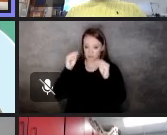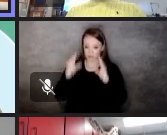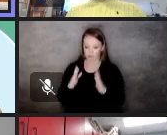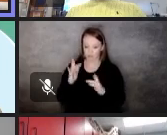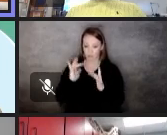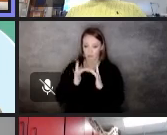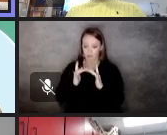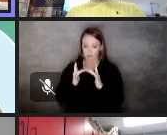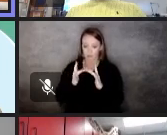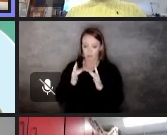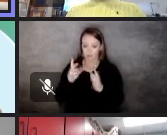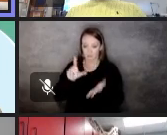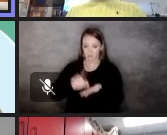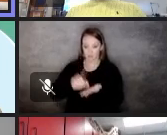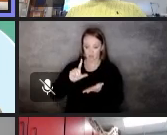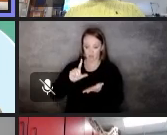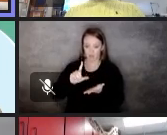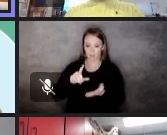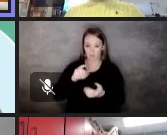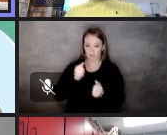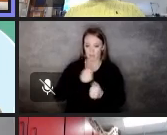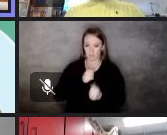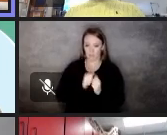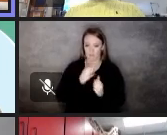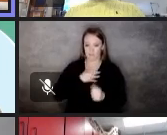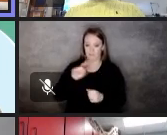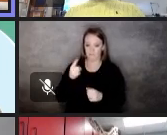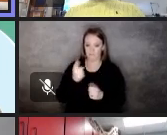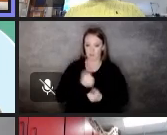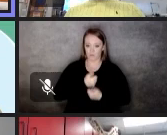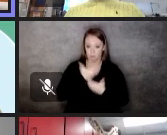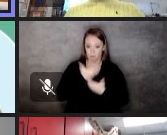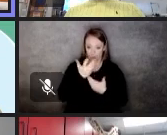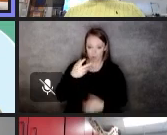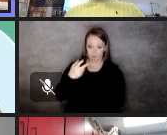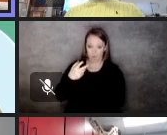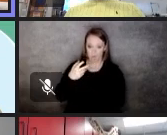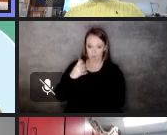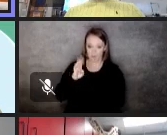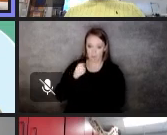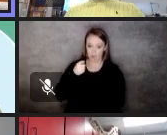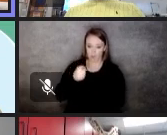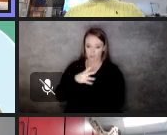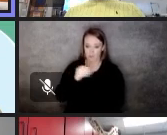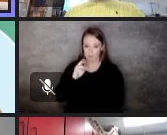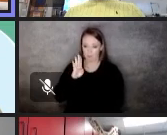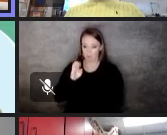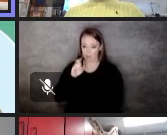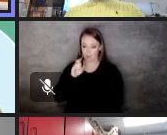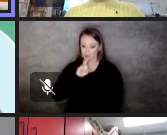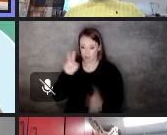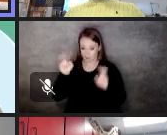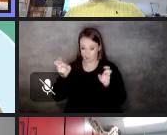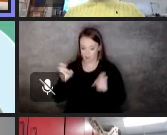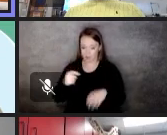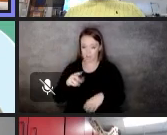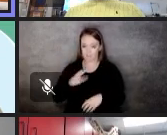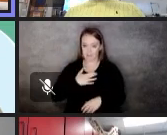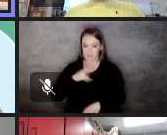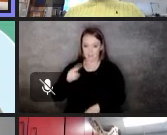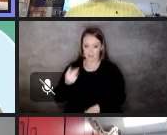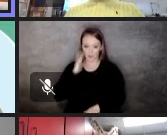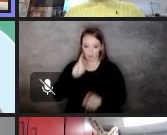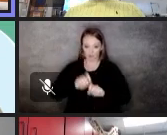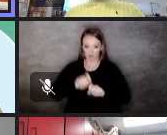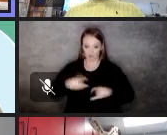Be Real Because You Matter. My second column will be released this week, and it's titled, I Choose to Stay. And that brings